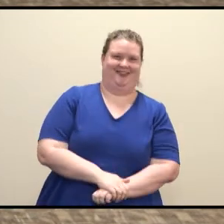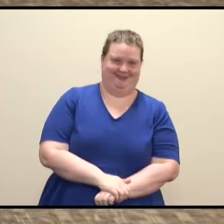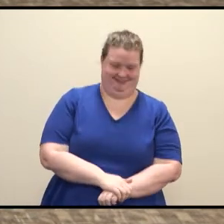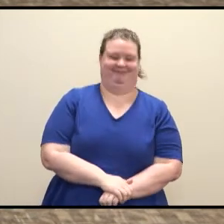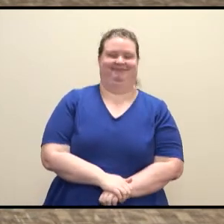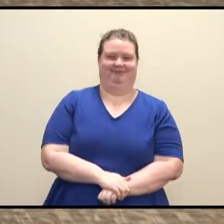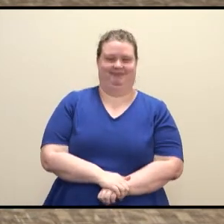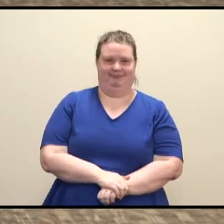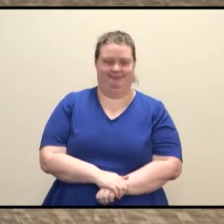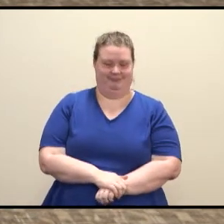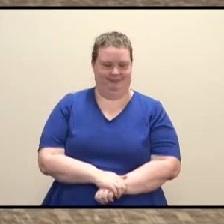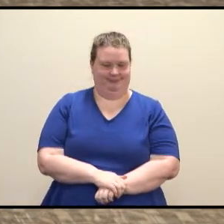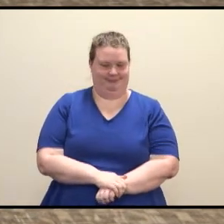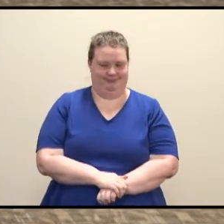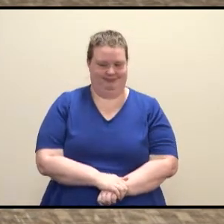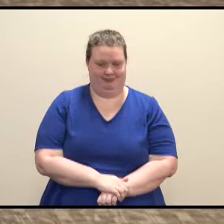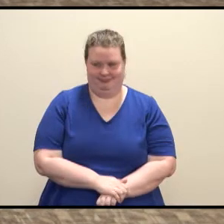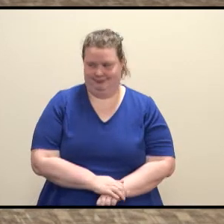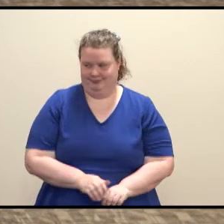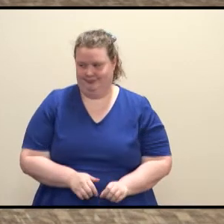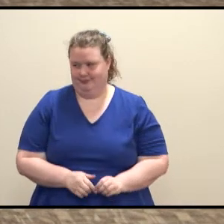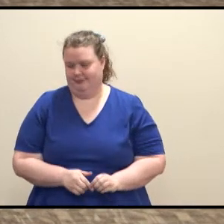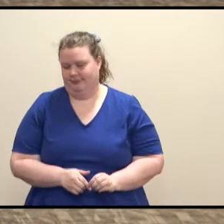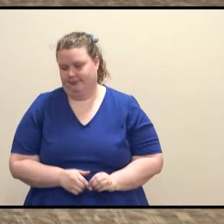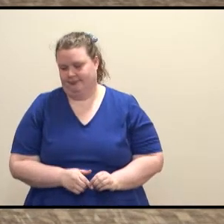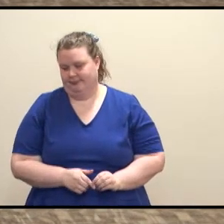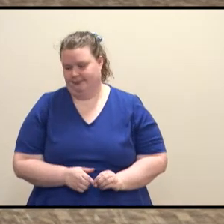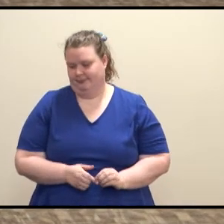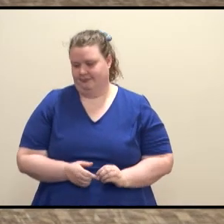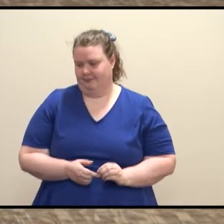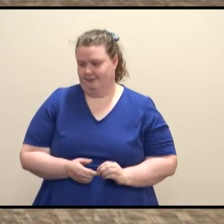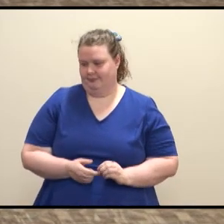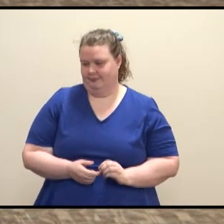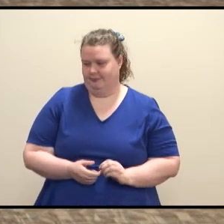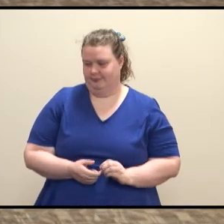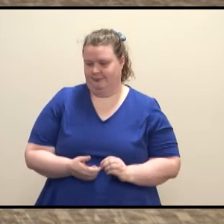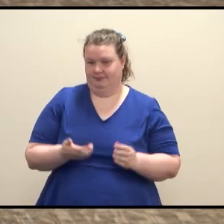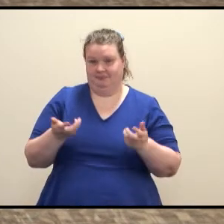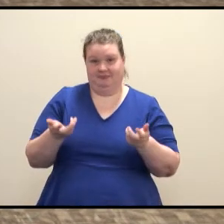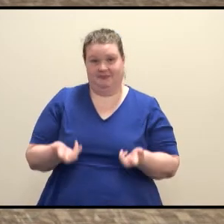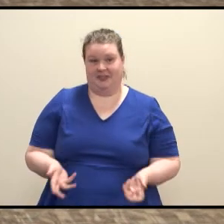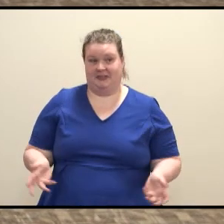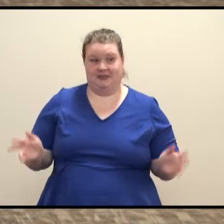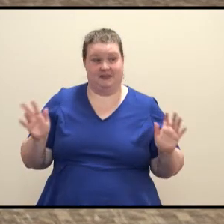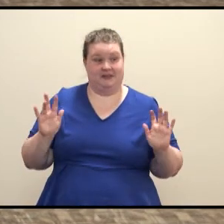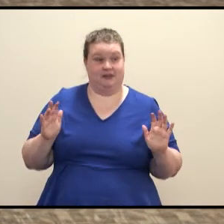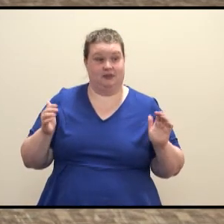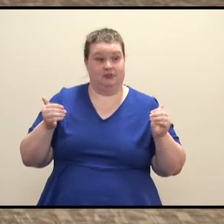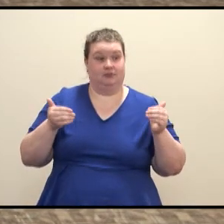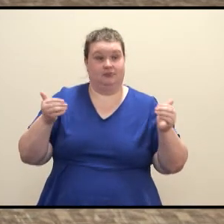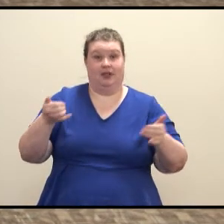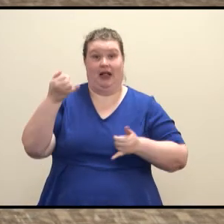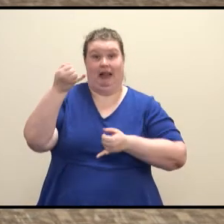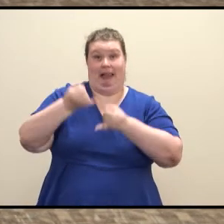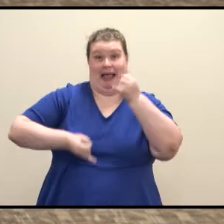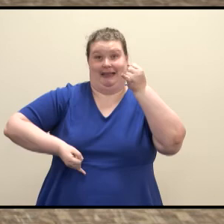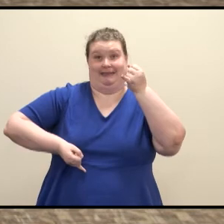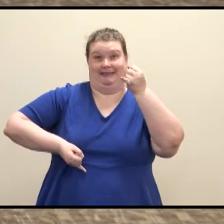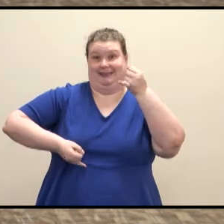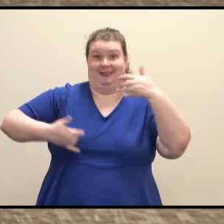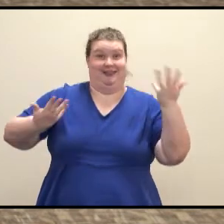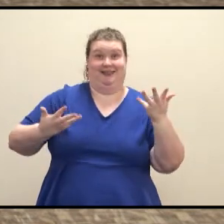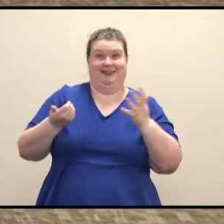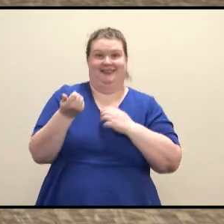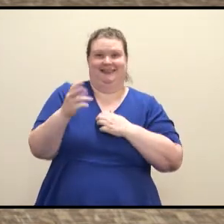Do I have to do anything? Does Monica do the reorg? That's it. Okay, that is it. Well, now we're moving on to our last item,